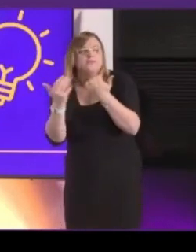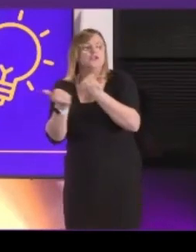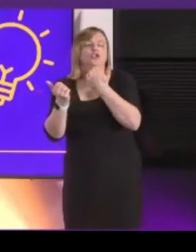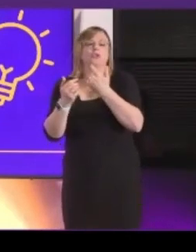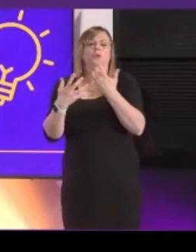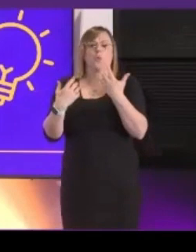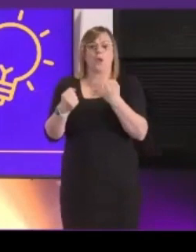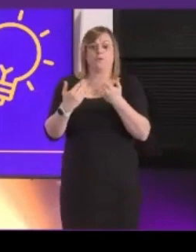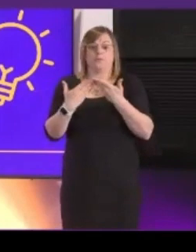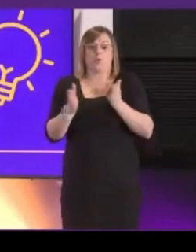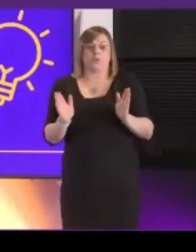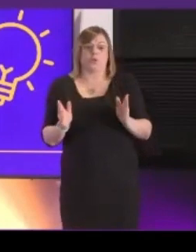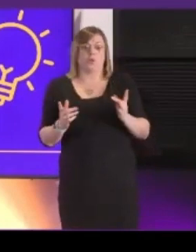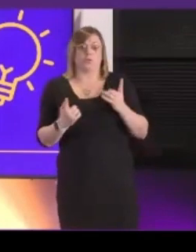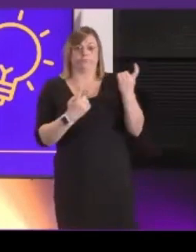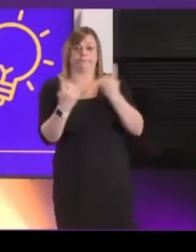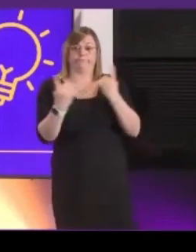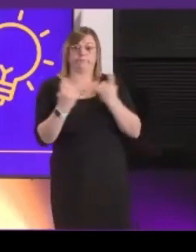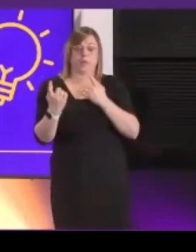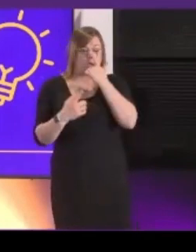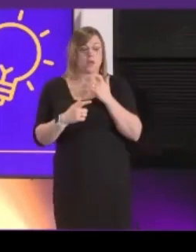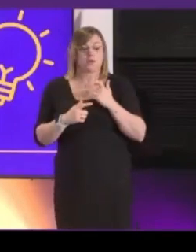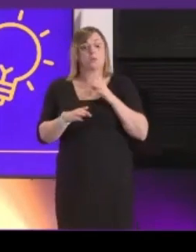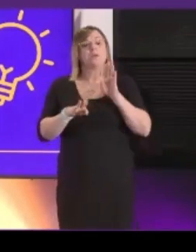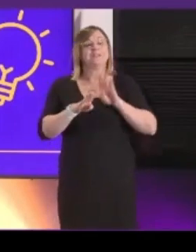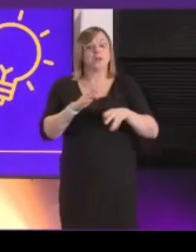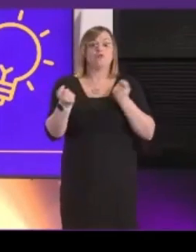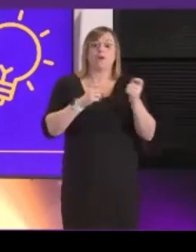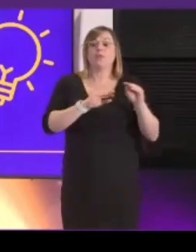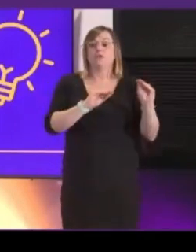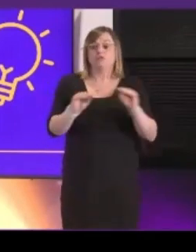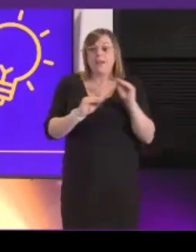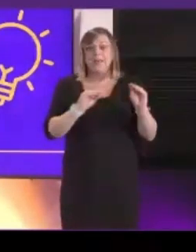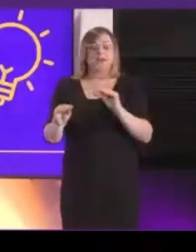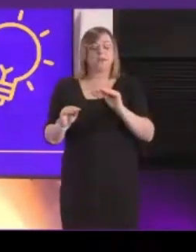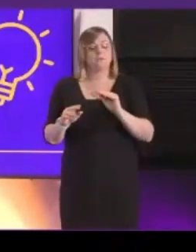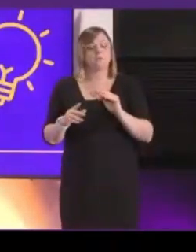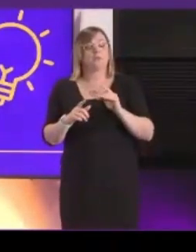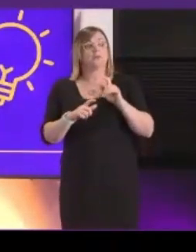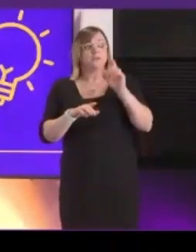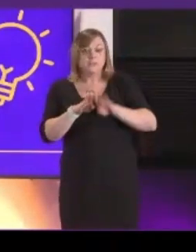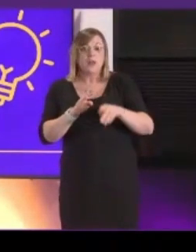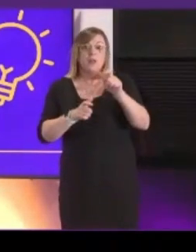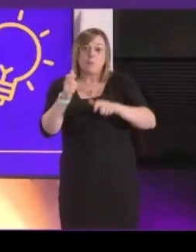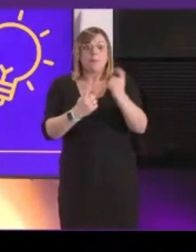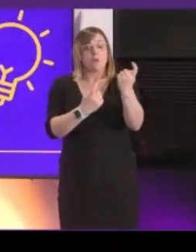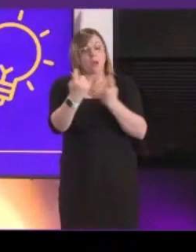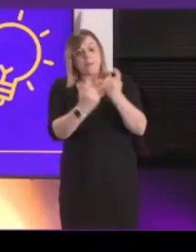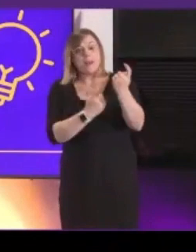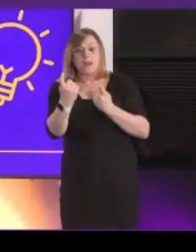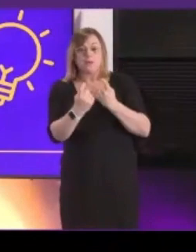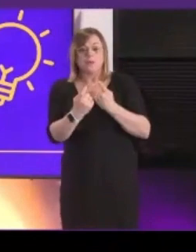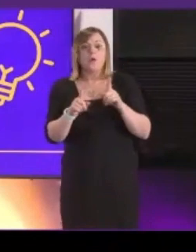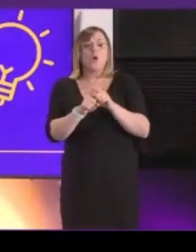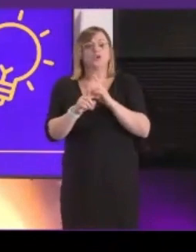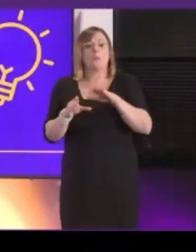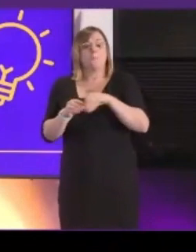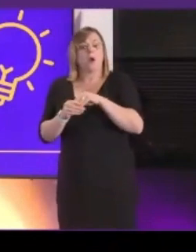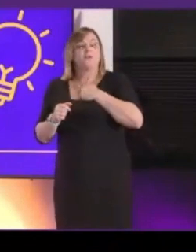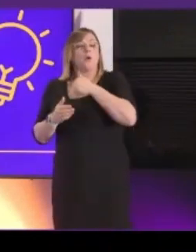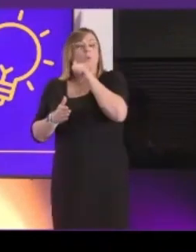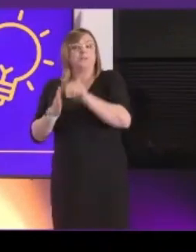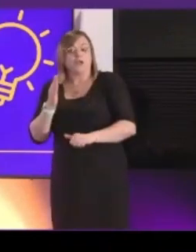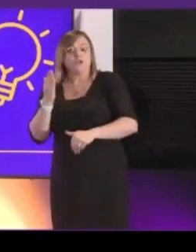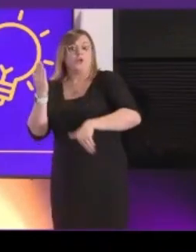it then, we have it now, and we still run that training, and we still have people coming in. It's also part of our induction for